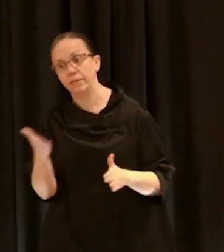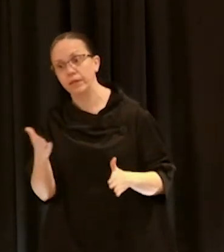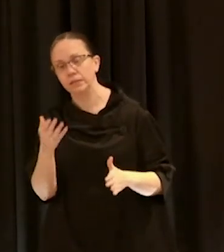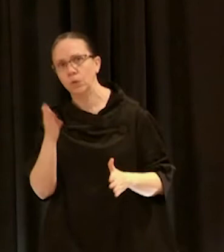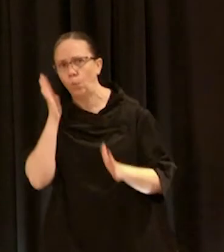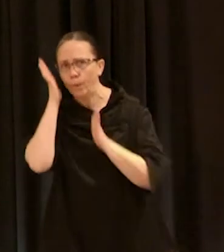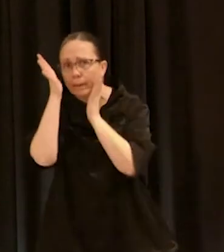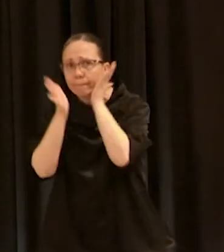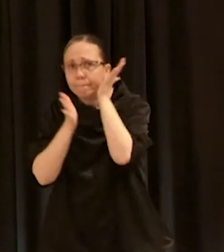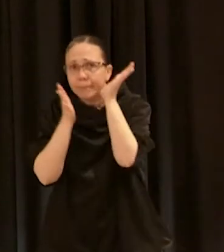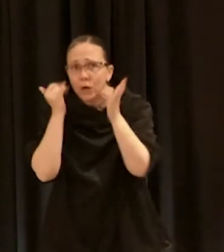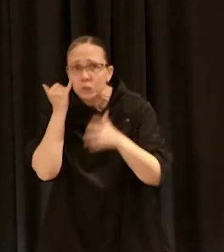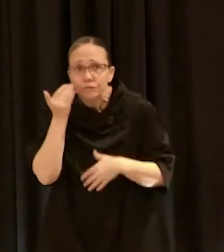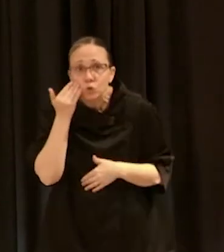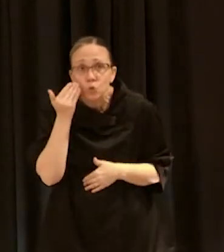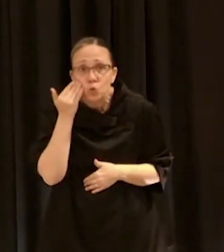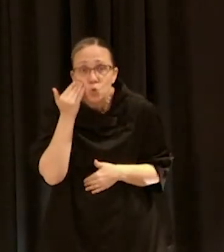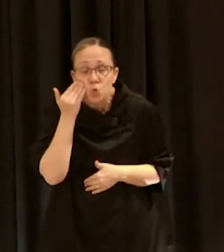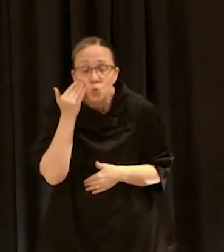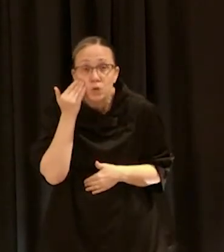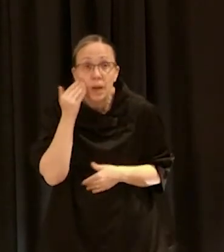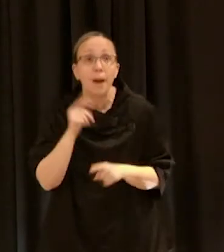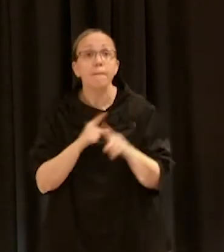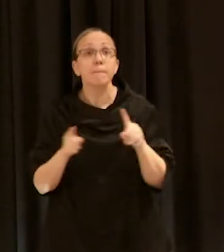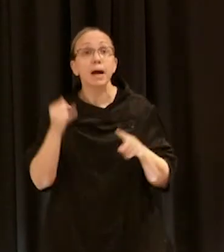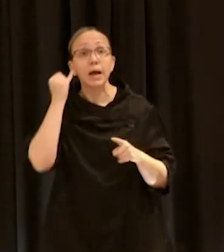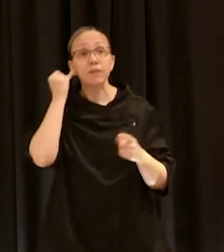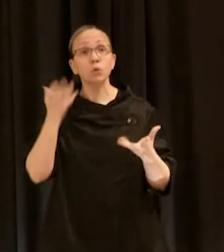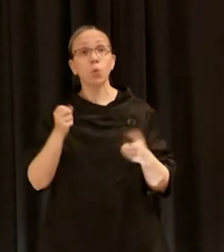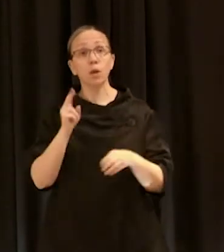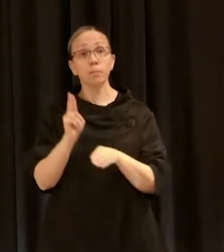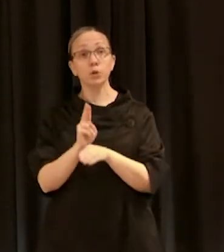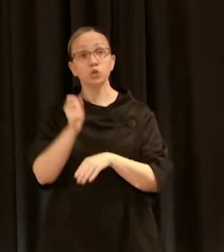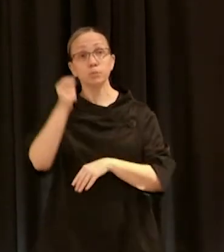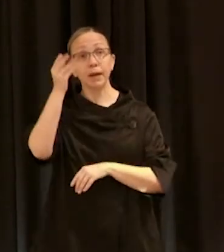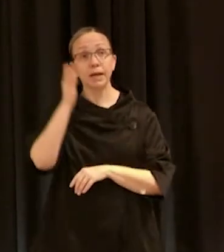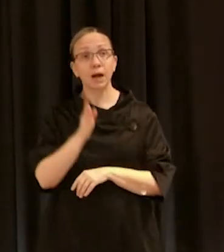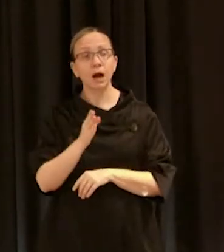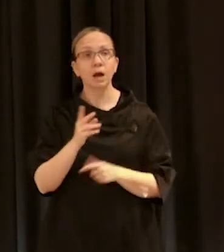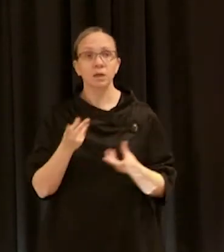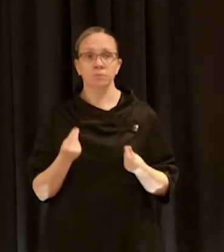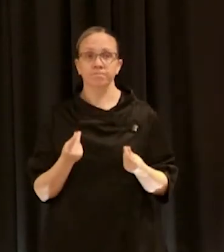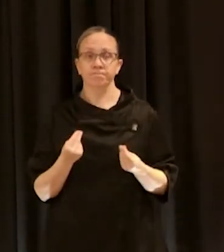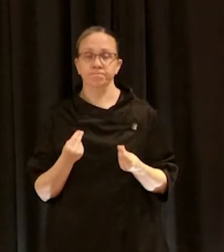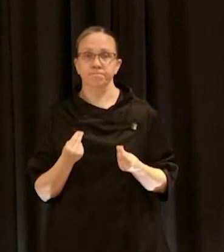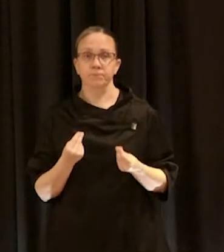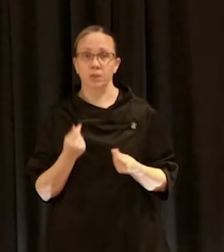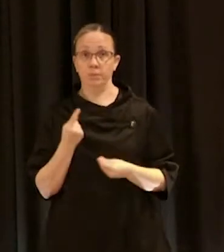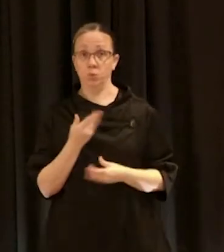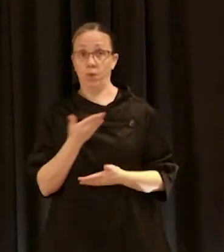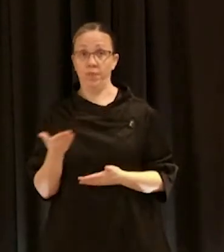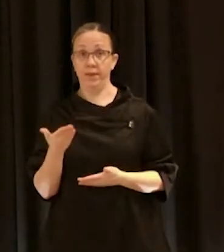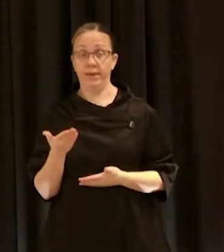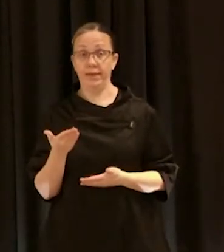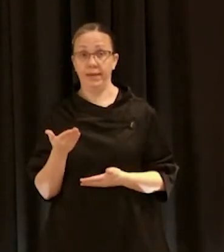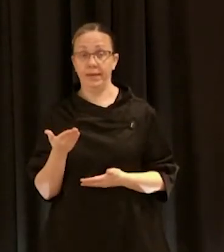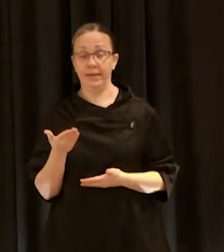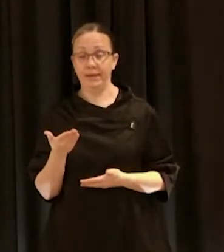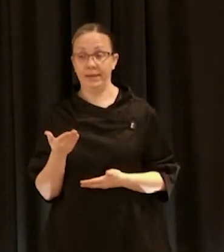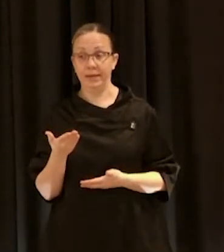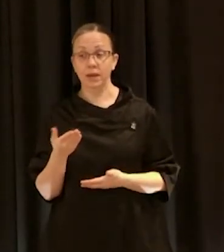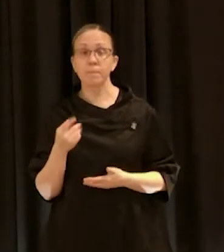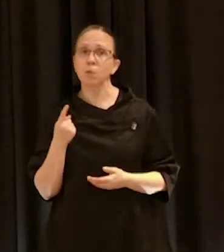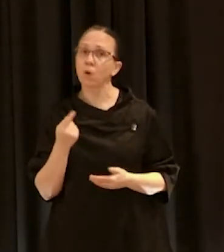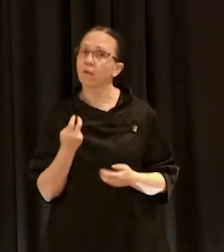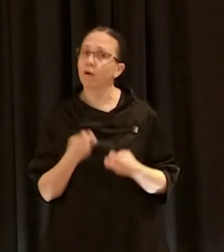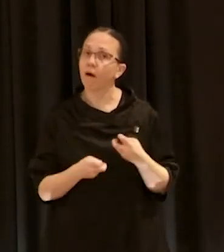would be embarrassed if anybody ever found out. But if you want to be used by God, then you must do this one thing. And it will probably be